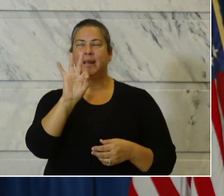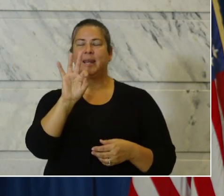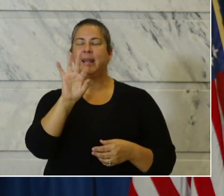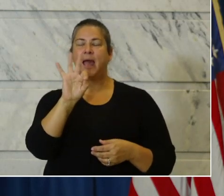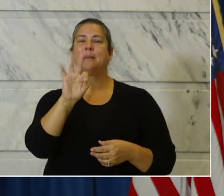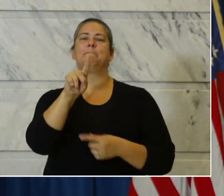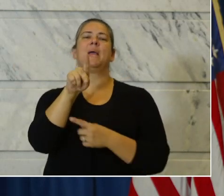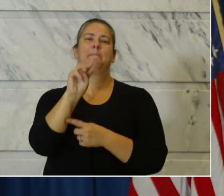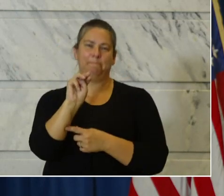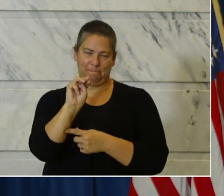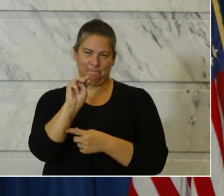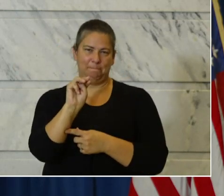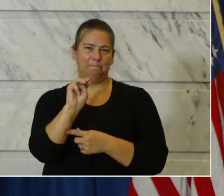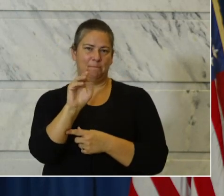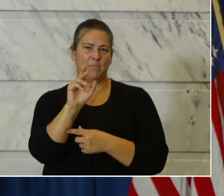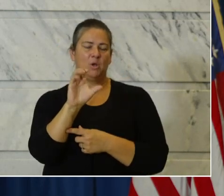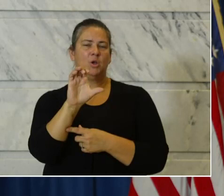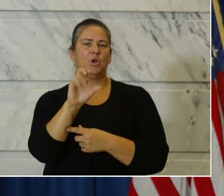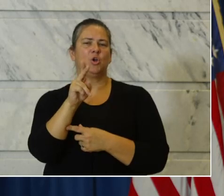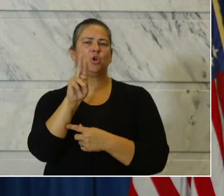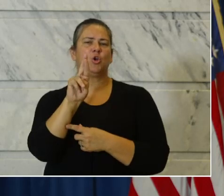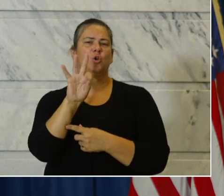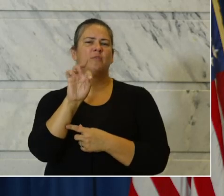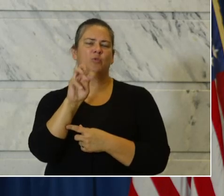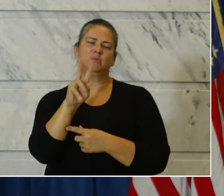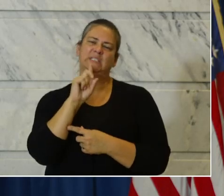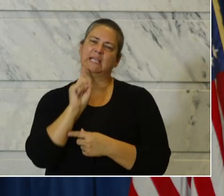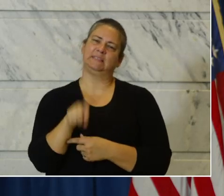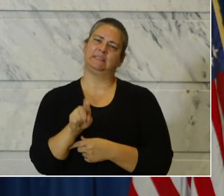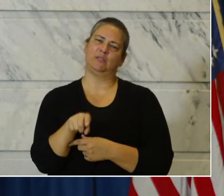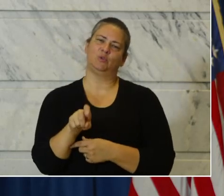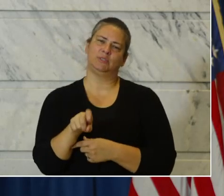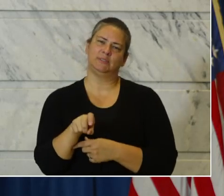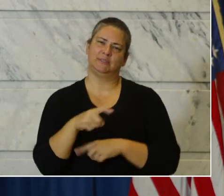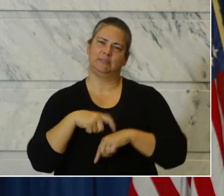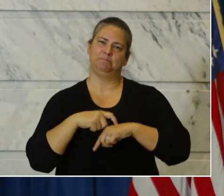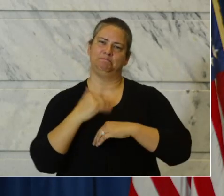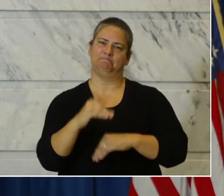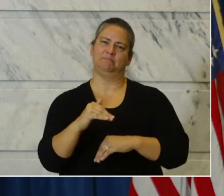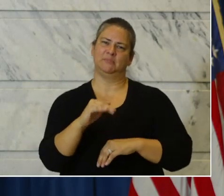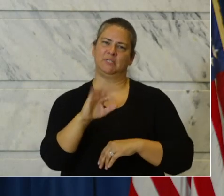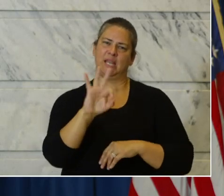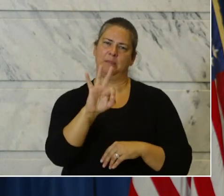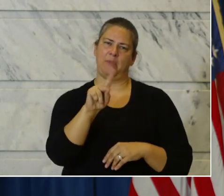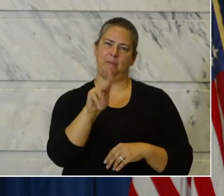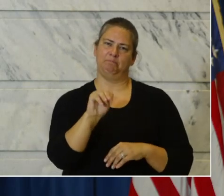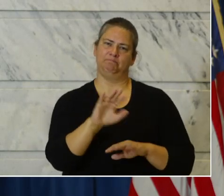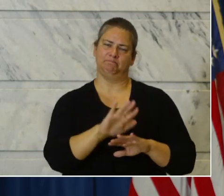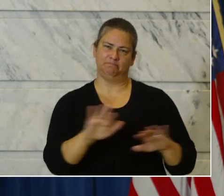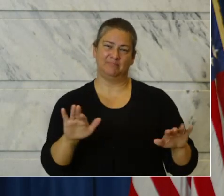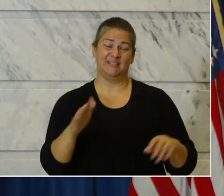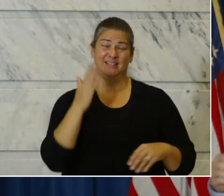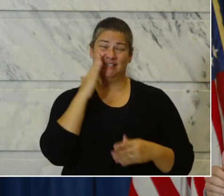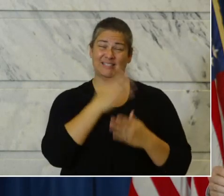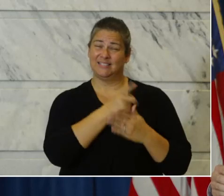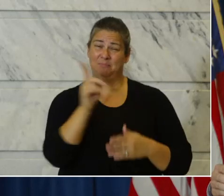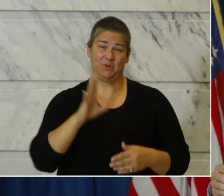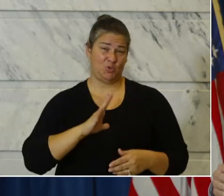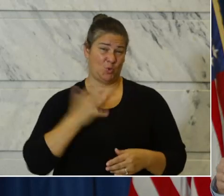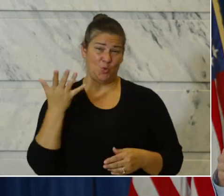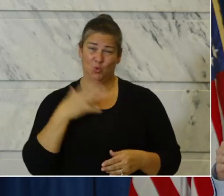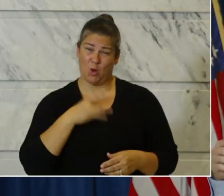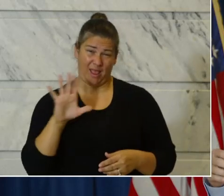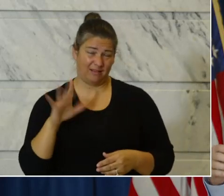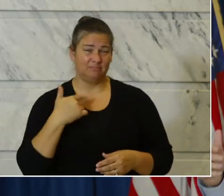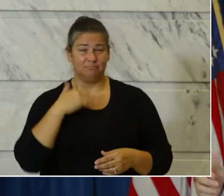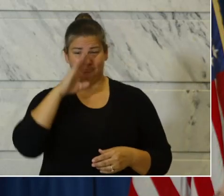p.m. Curfew in Louisville. I think it's necessary. I know a lot of people may not like it, but as we see the